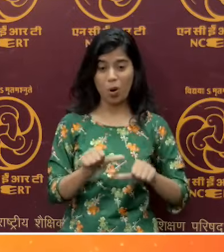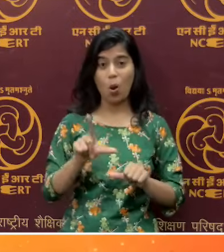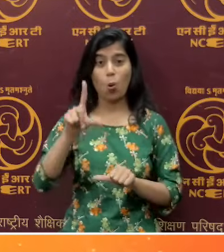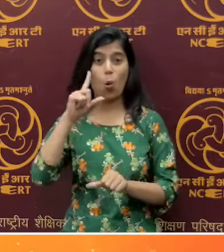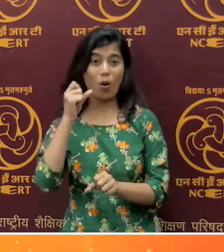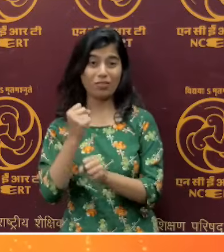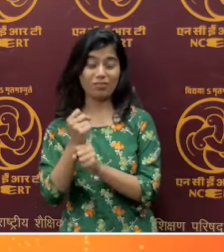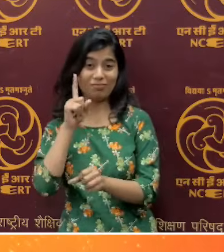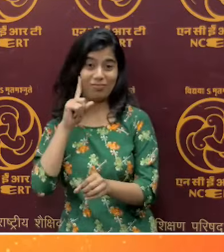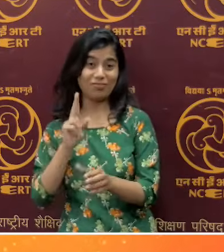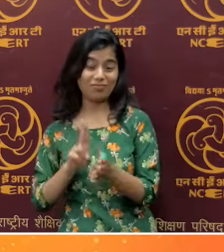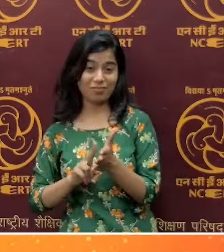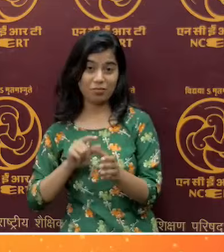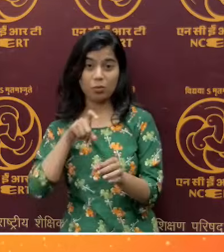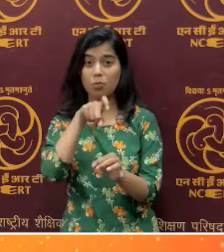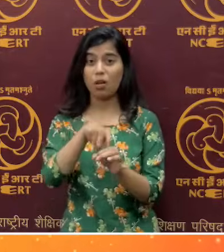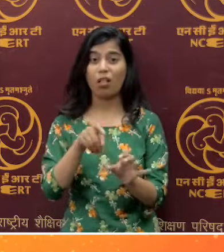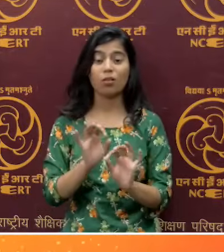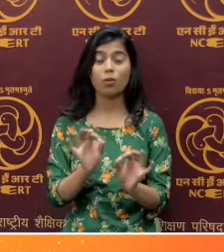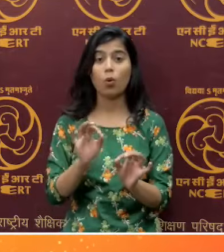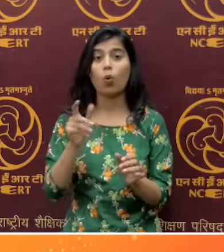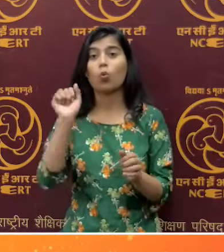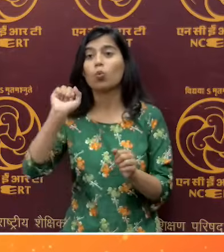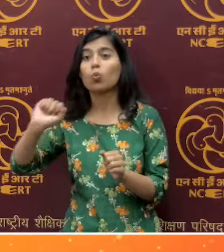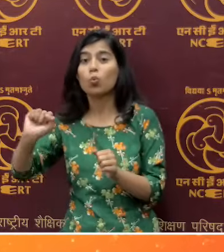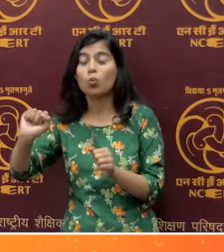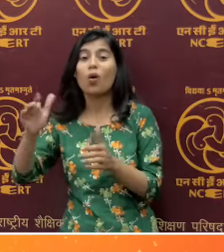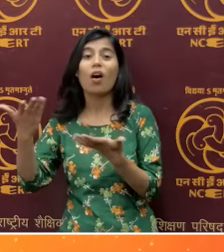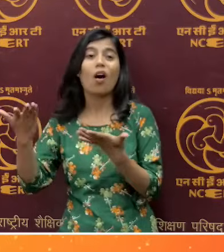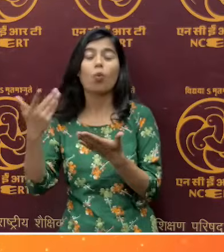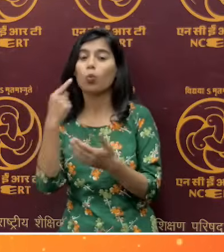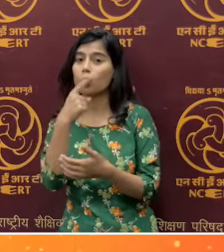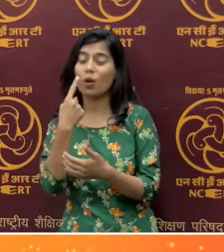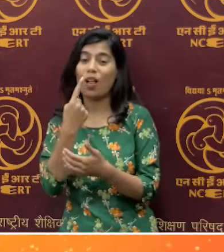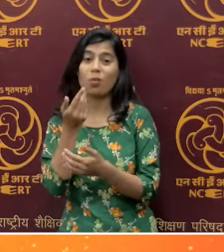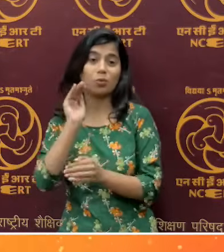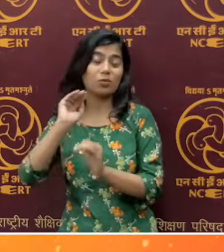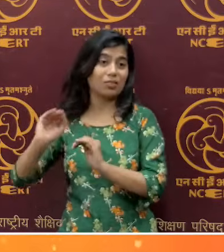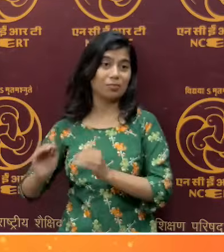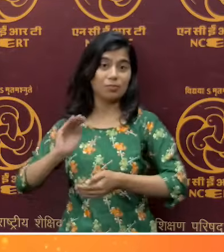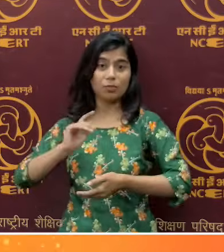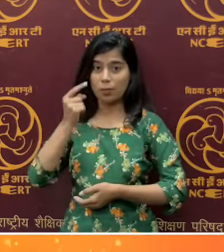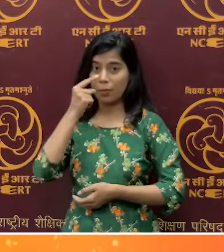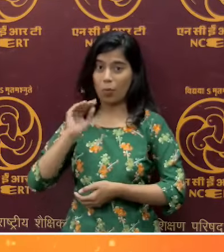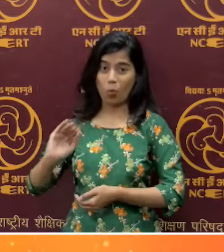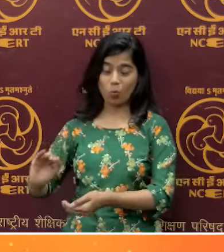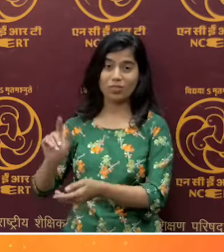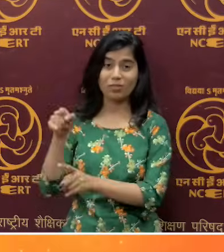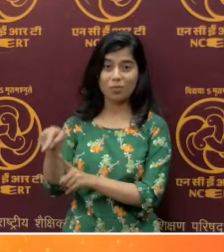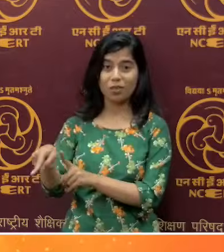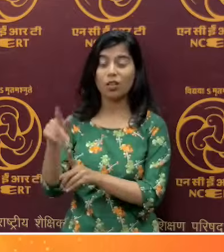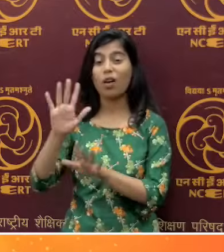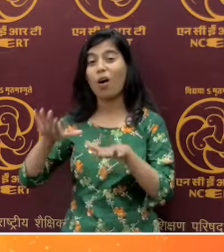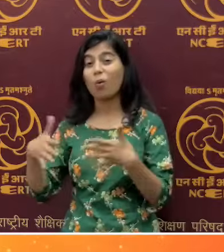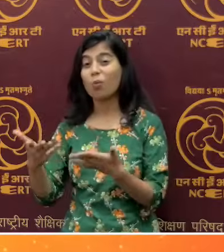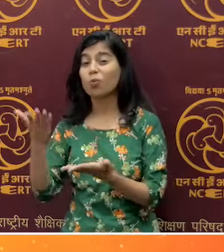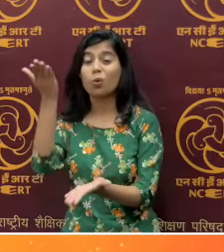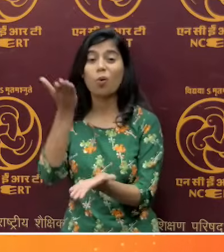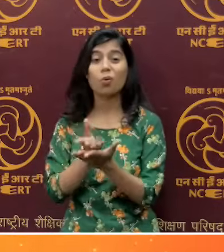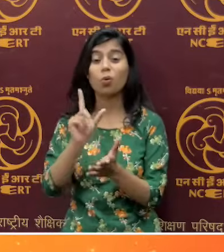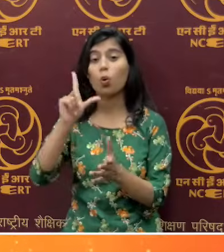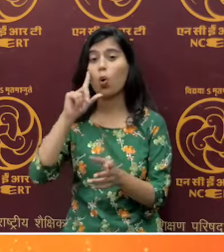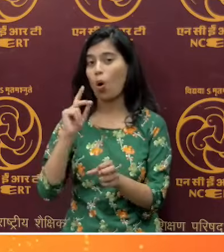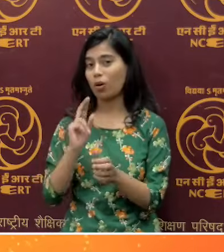Pehchaan due to existing account of his daughter, who is a student logged in by principal's mobile number. How can we log in?